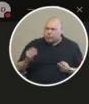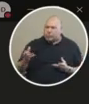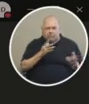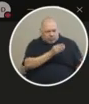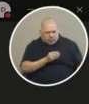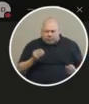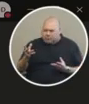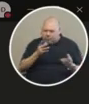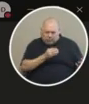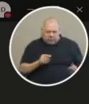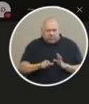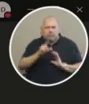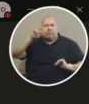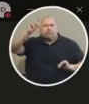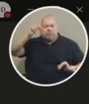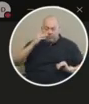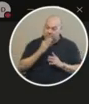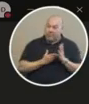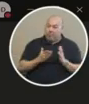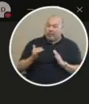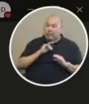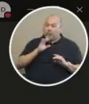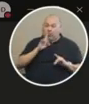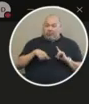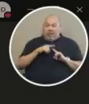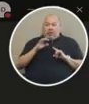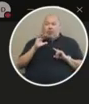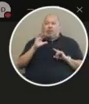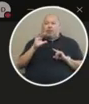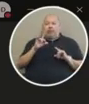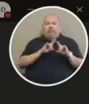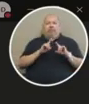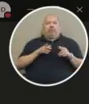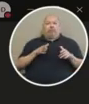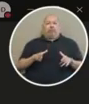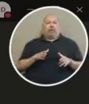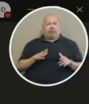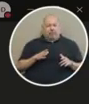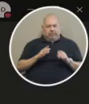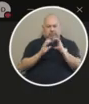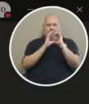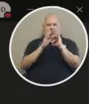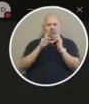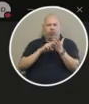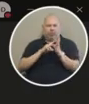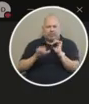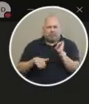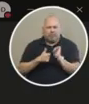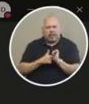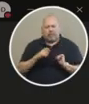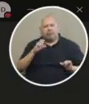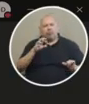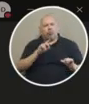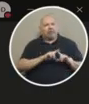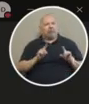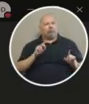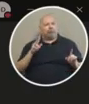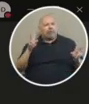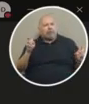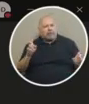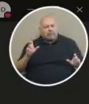mentioned certain things about different things in terms of communication or different